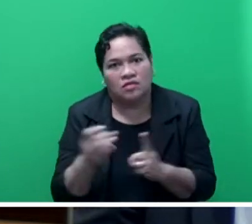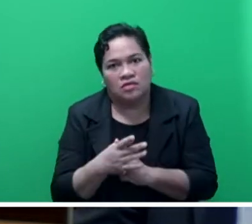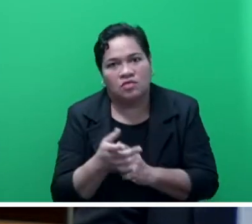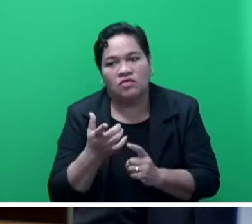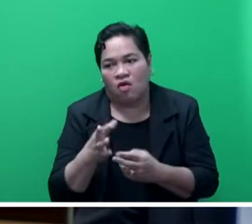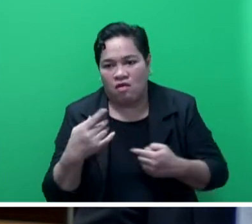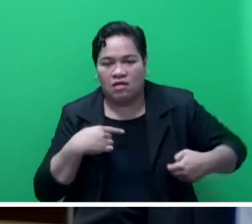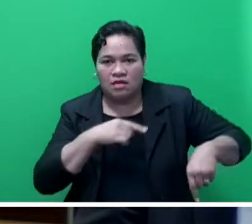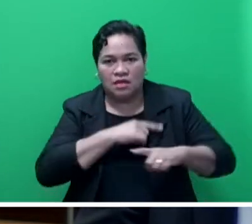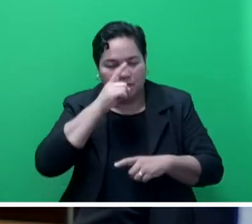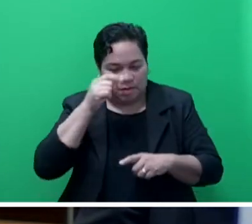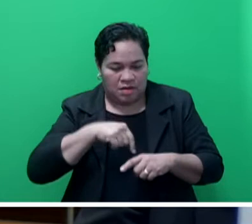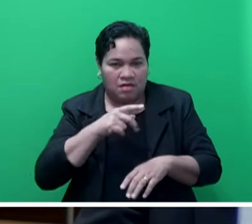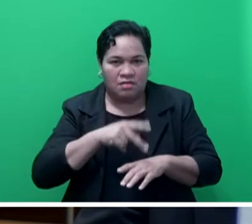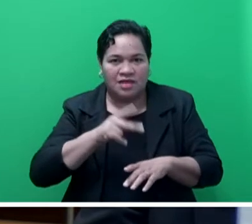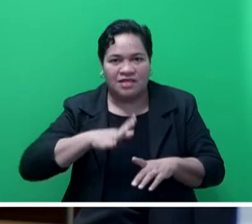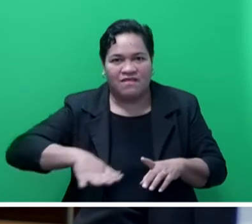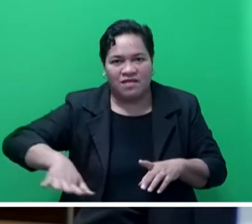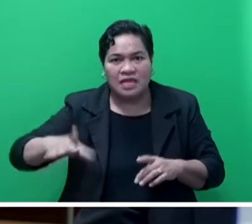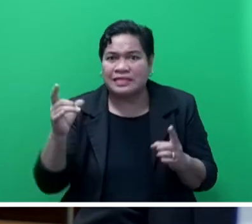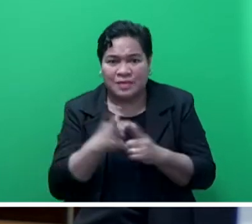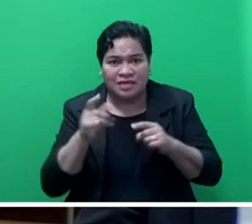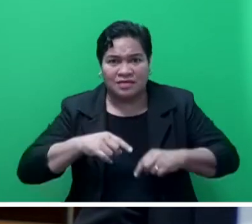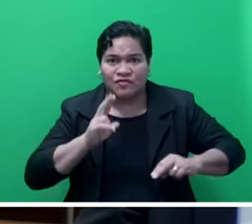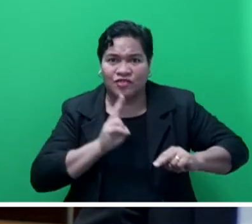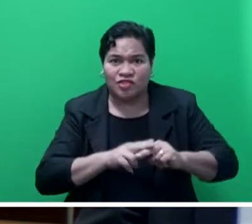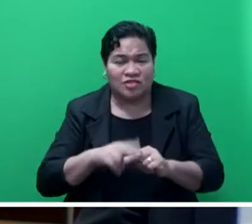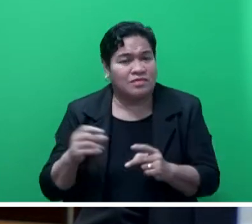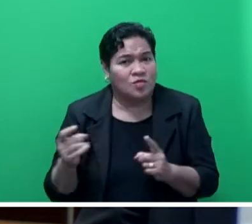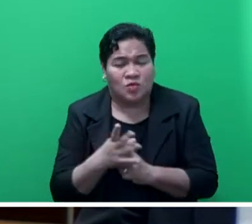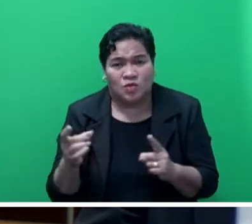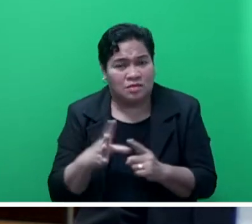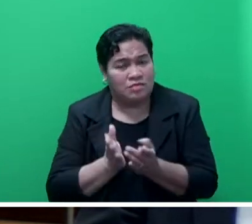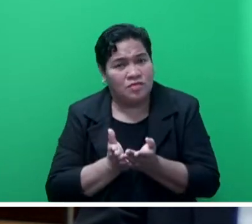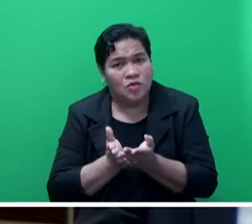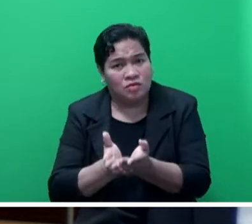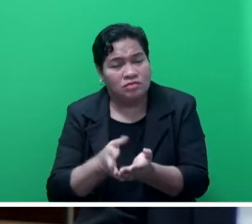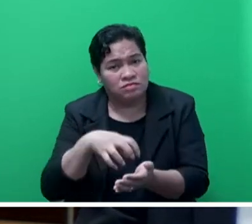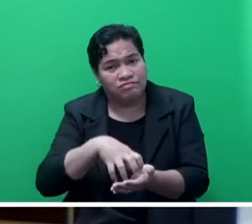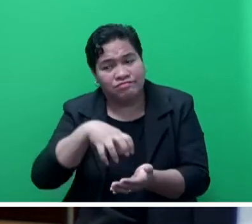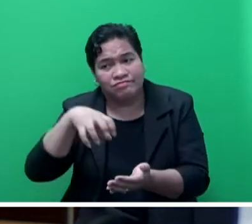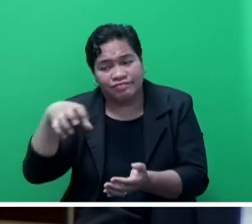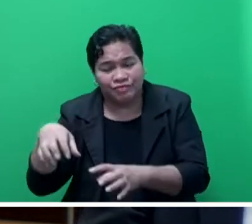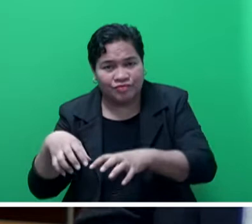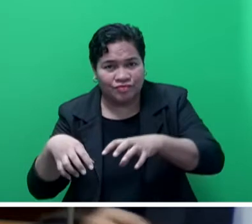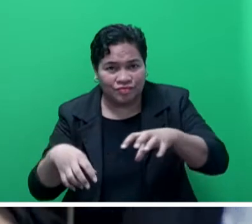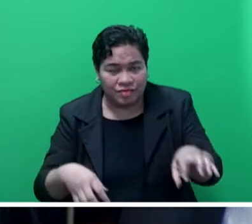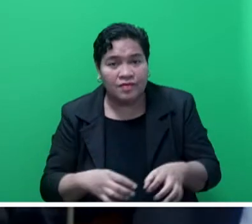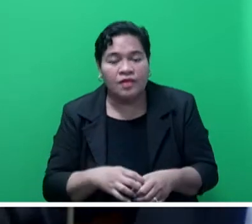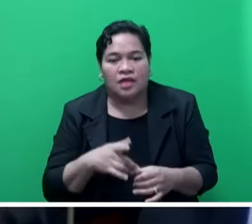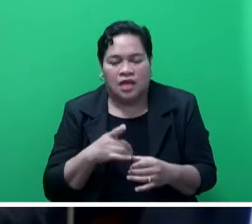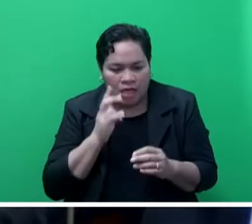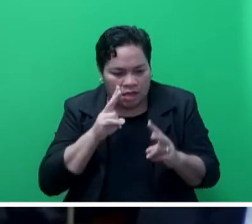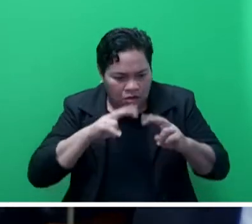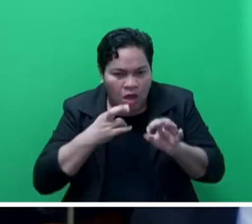the people in the Pacific, particularly here in Fiji, sir. According to the Safety and Shipping Review,